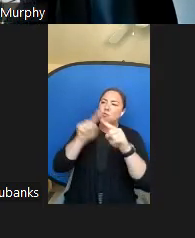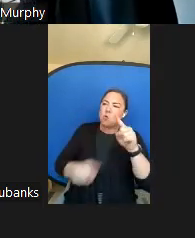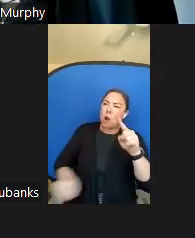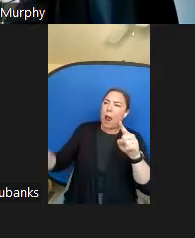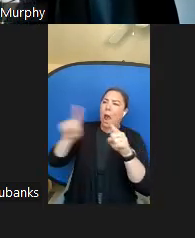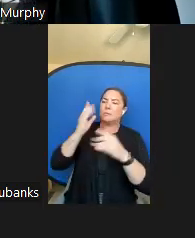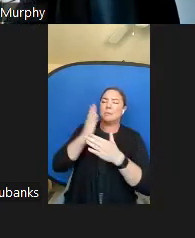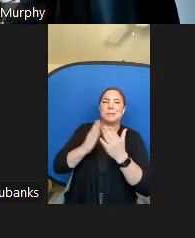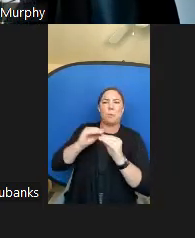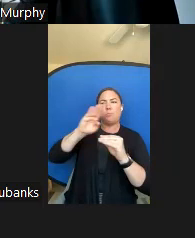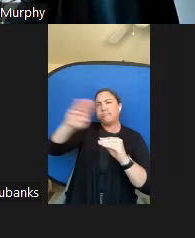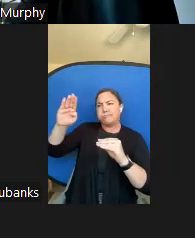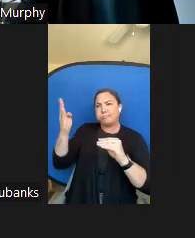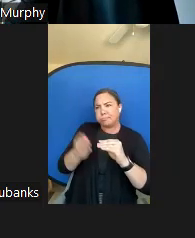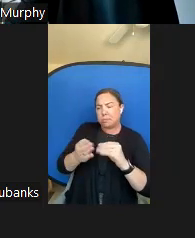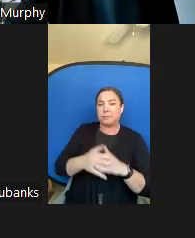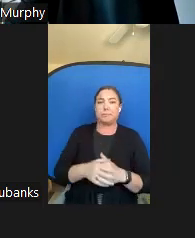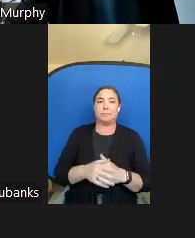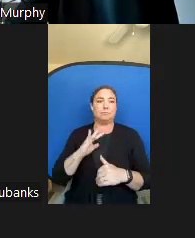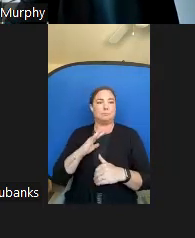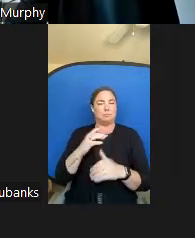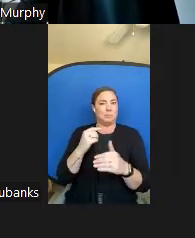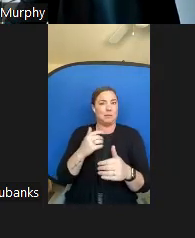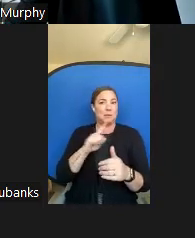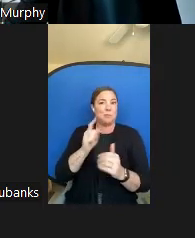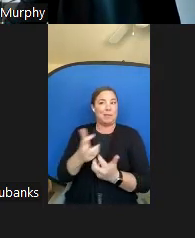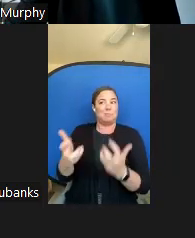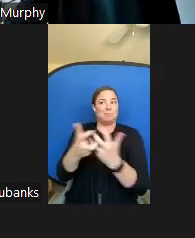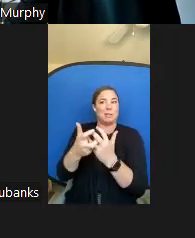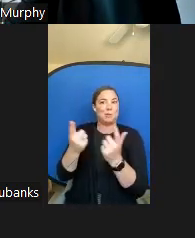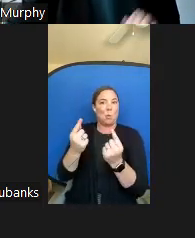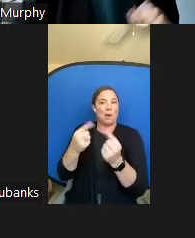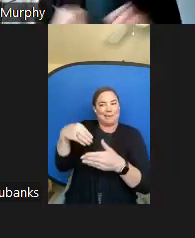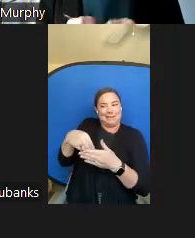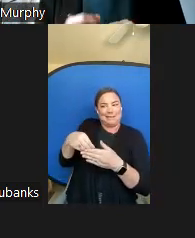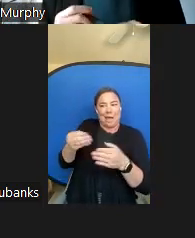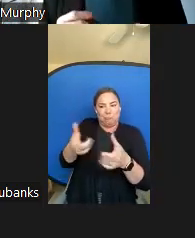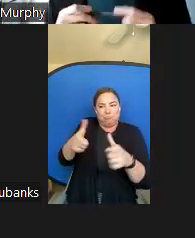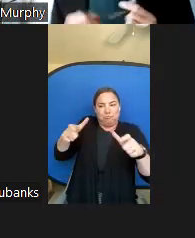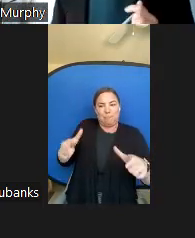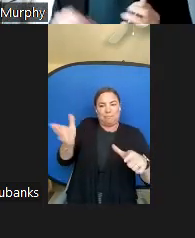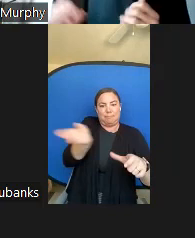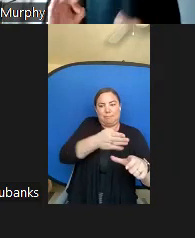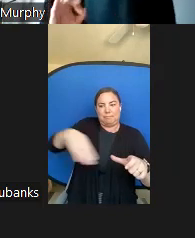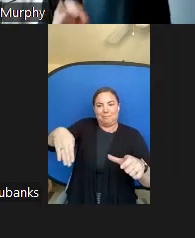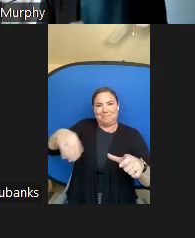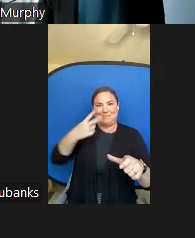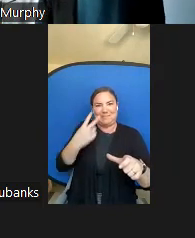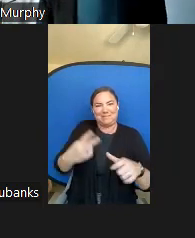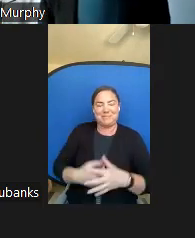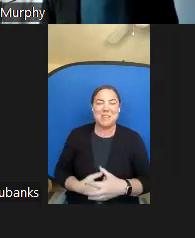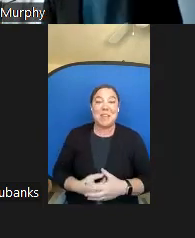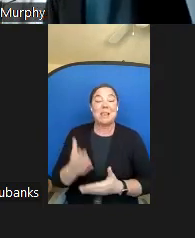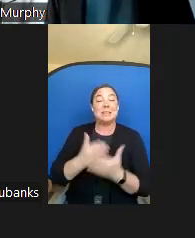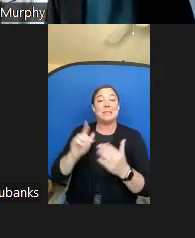nicely corresponds to this very distinctive interior shape of a platter. Some tools are even inscribed